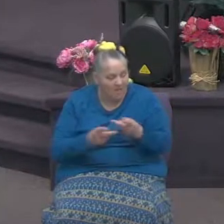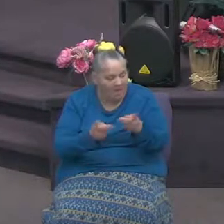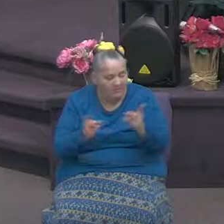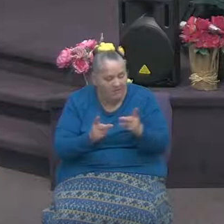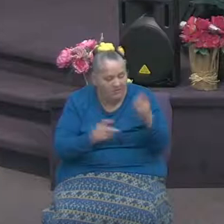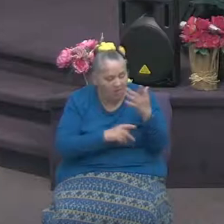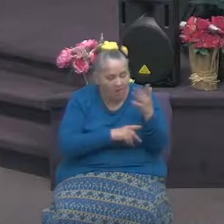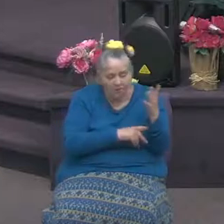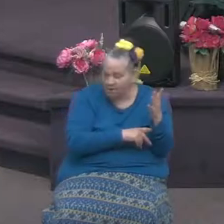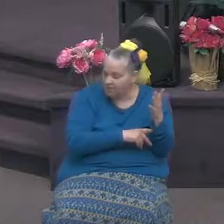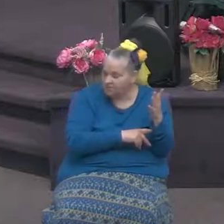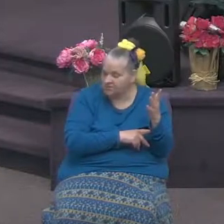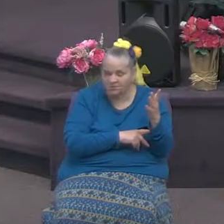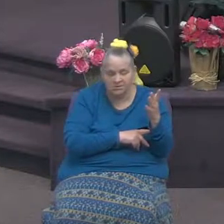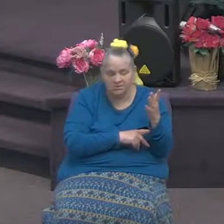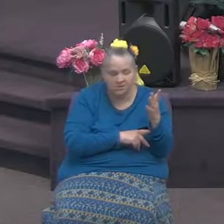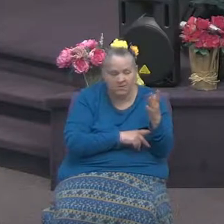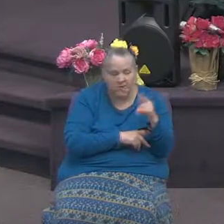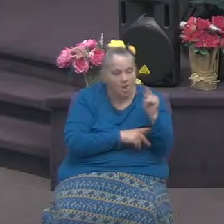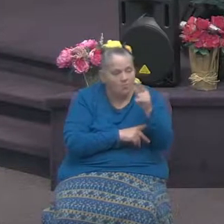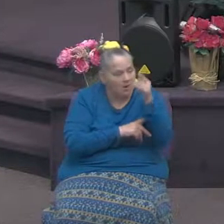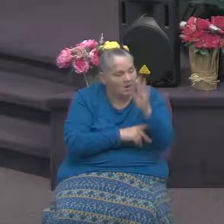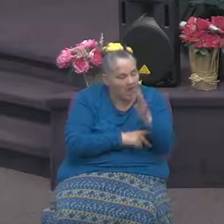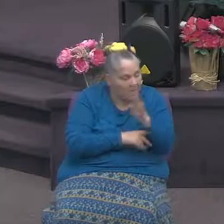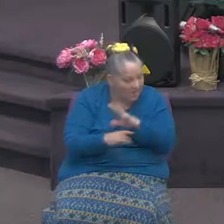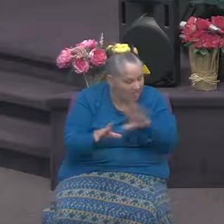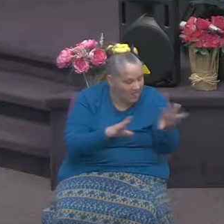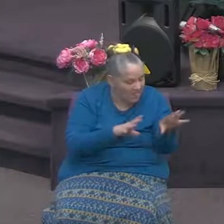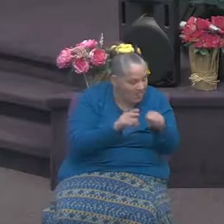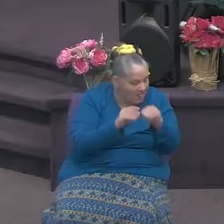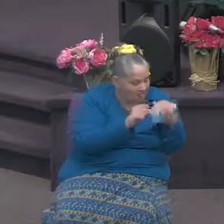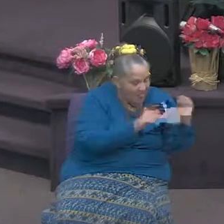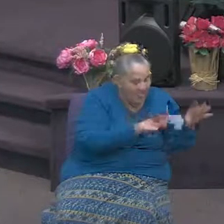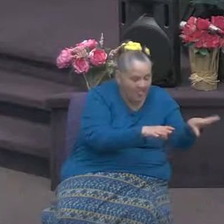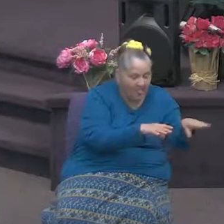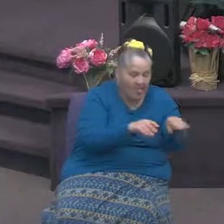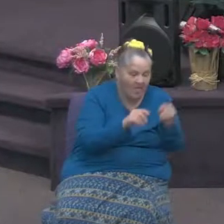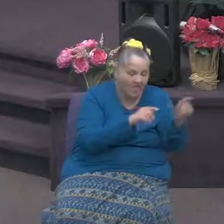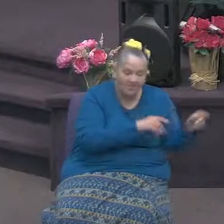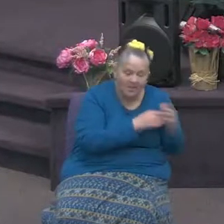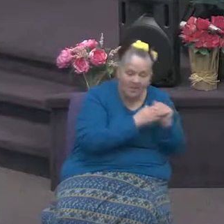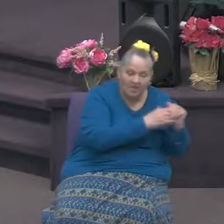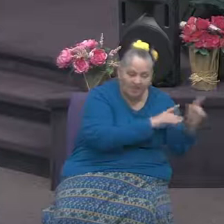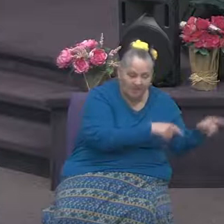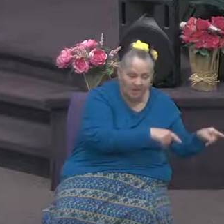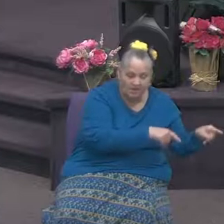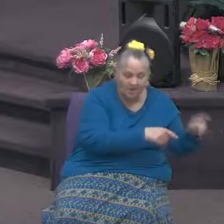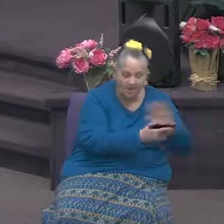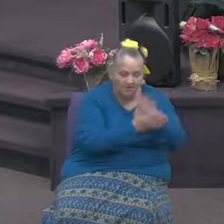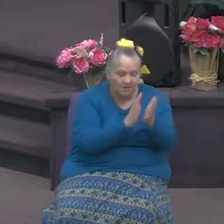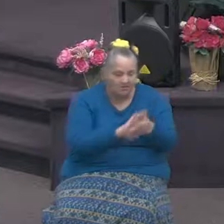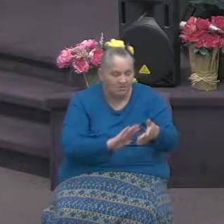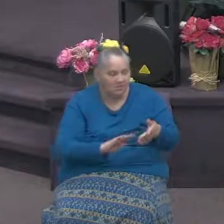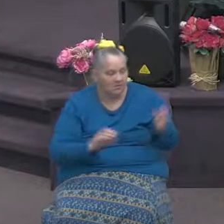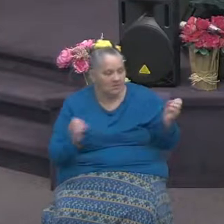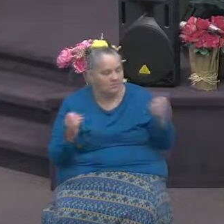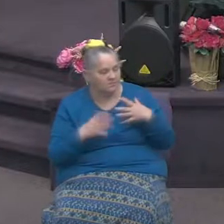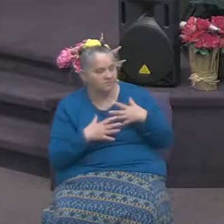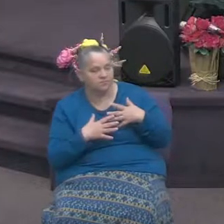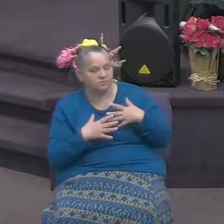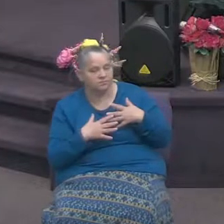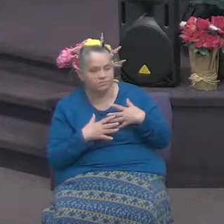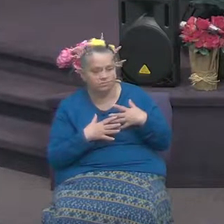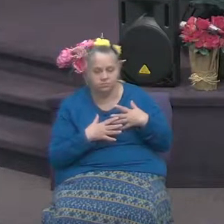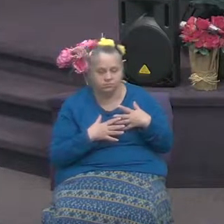in the wilderness where God had led them, they began to get fearful.